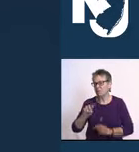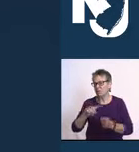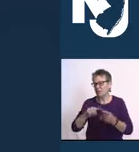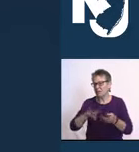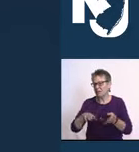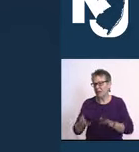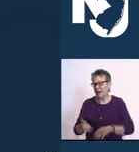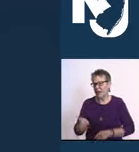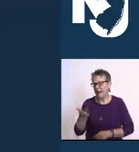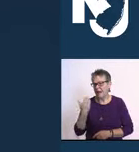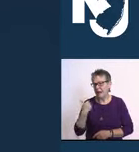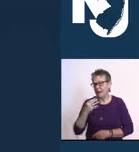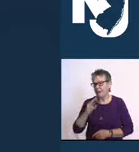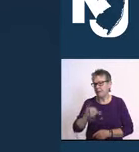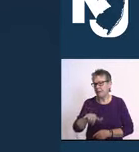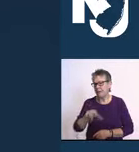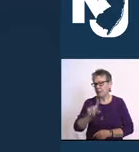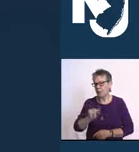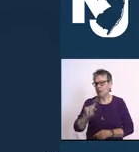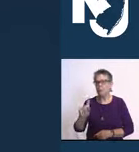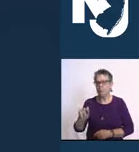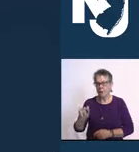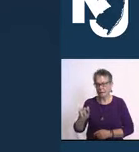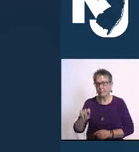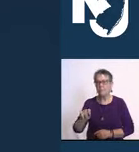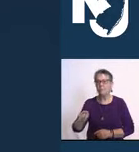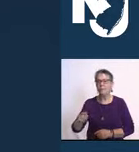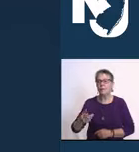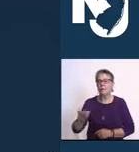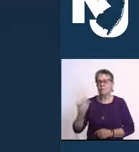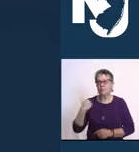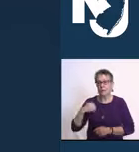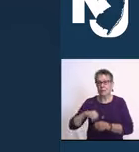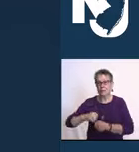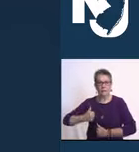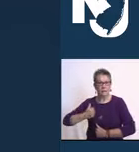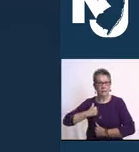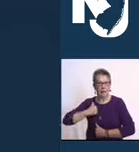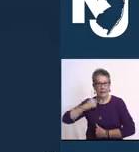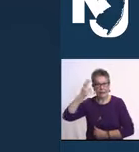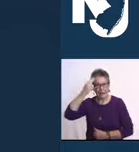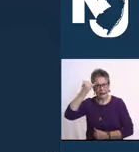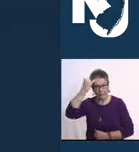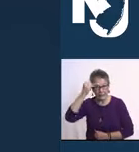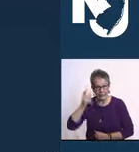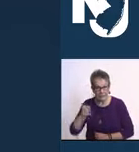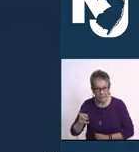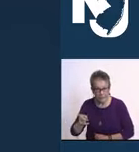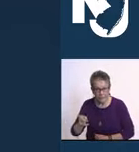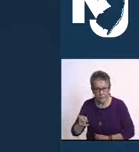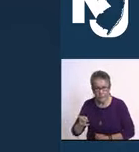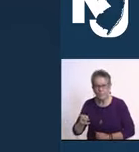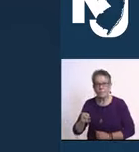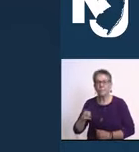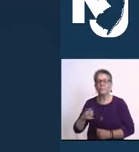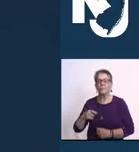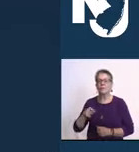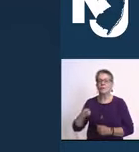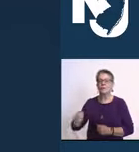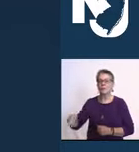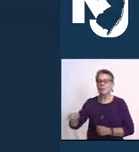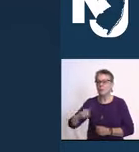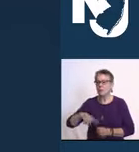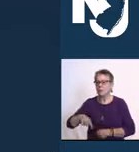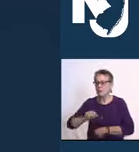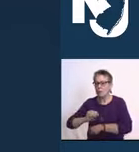veteran, serving from 1969 to 1971 as a boilerman aboard two of our nation's most recognized aircraft